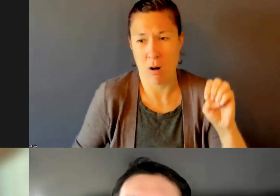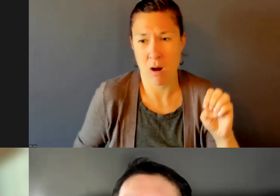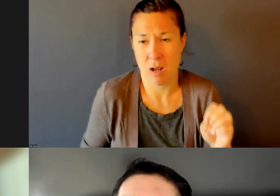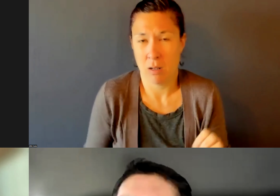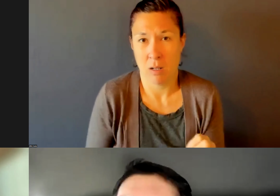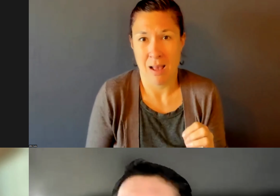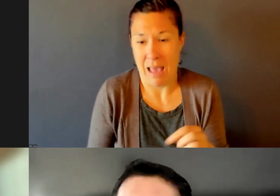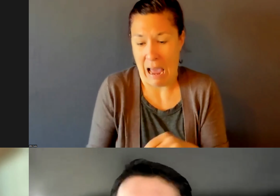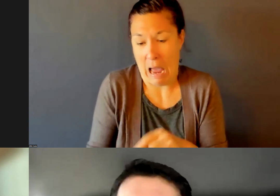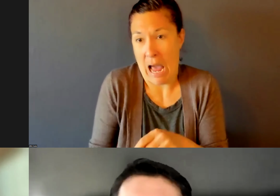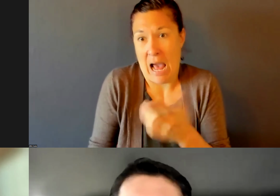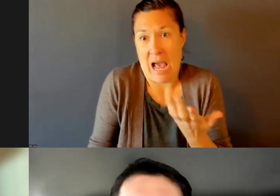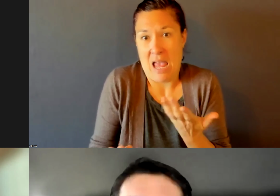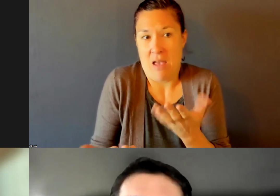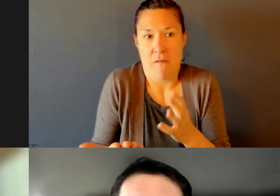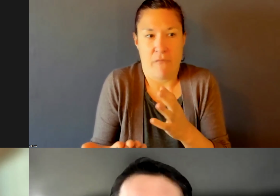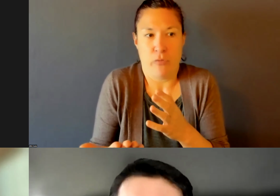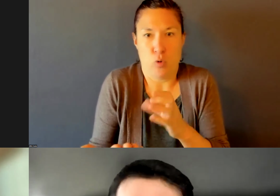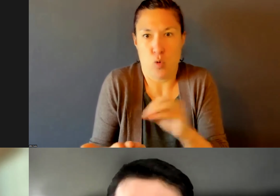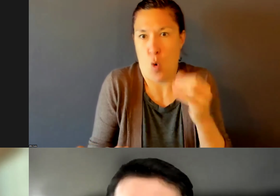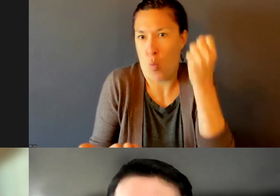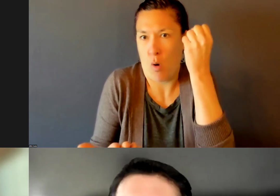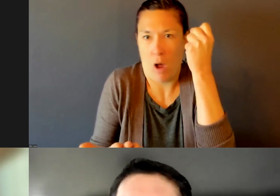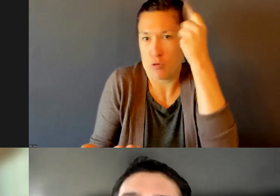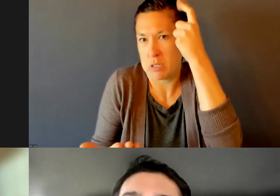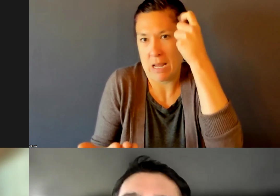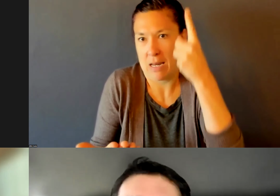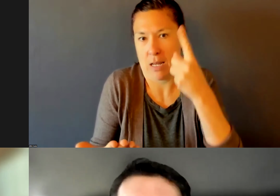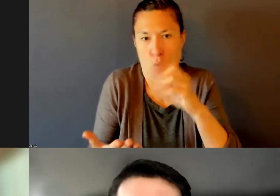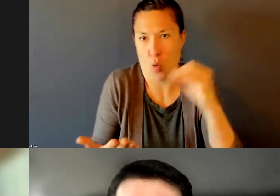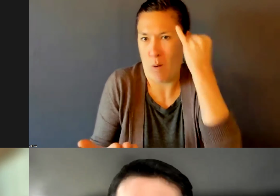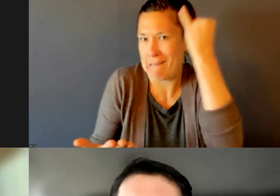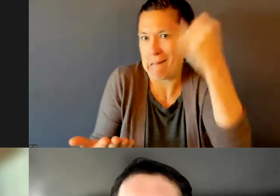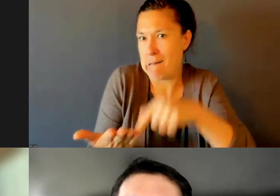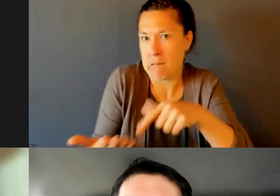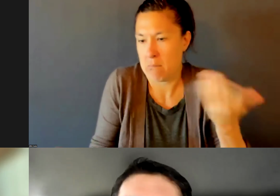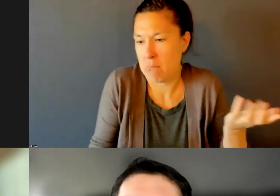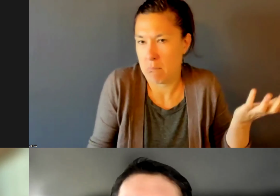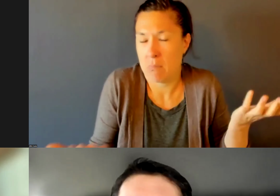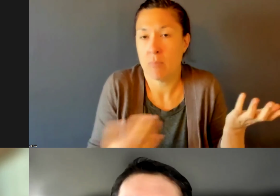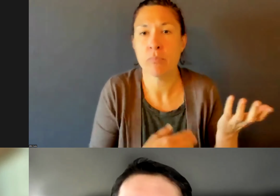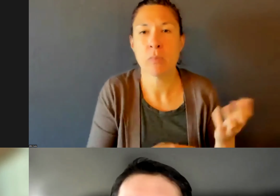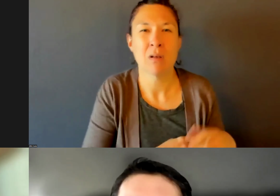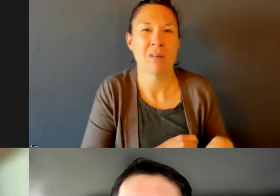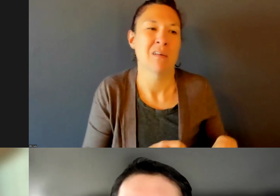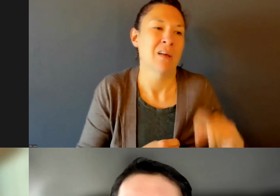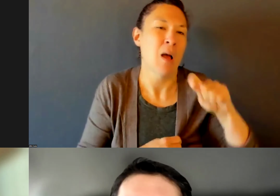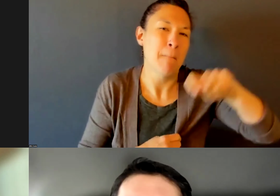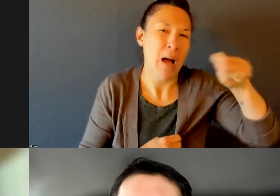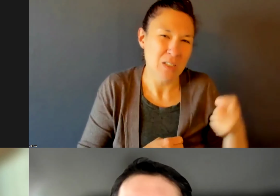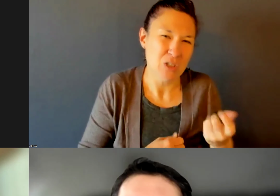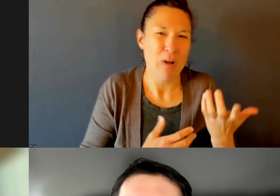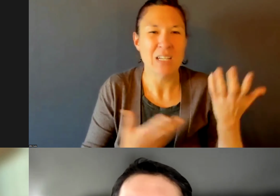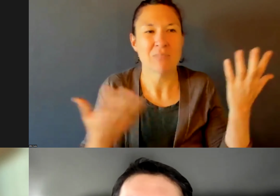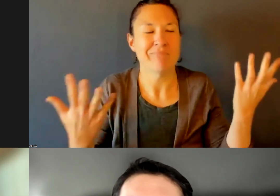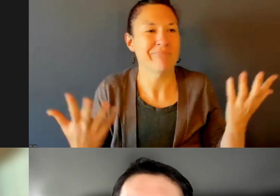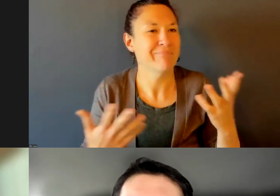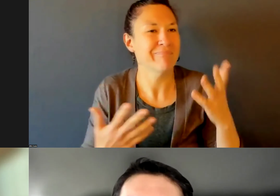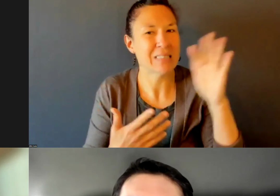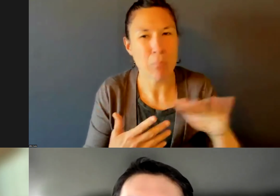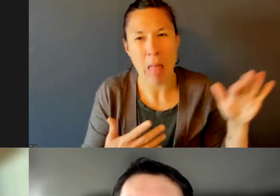something to hold on to. I don't know what they're doing, right? But punctuation, spelling, I overlook those things